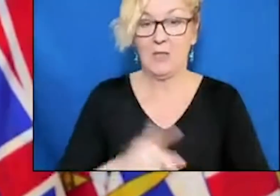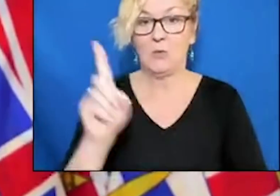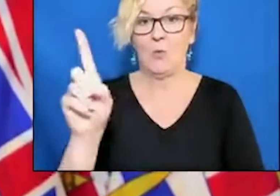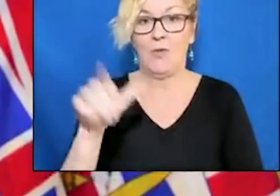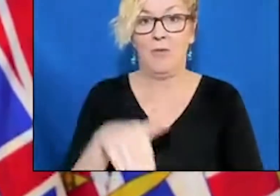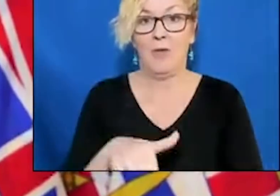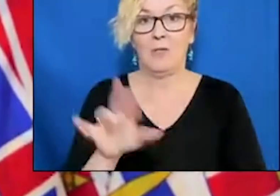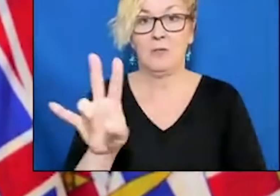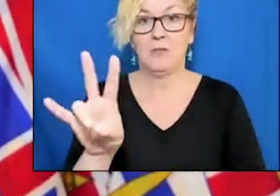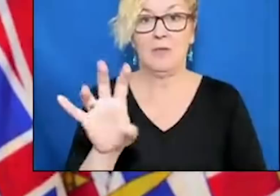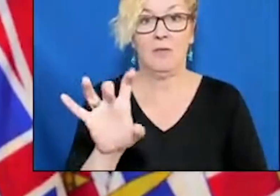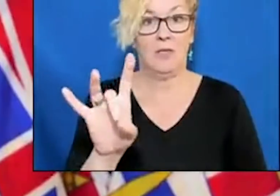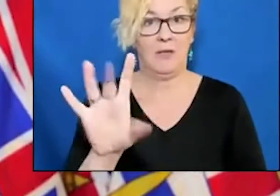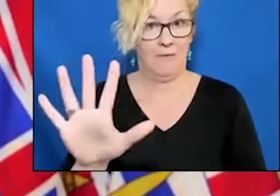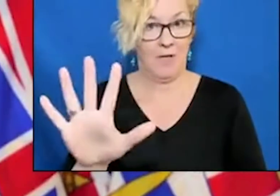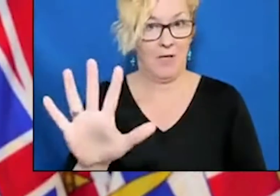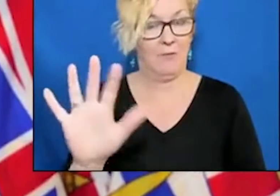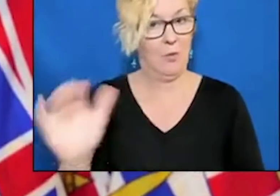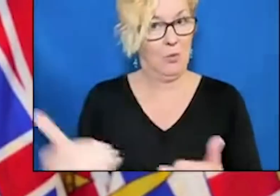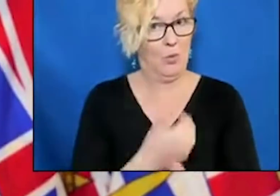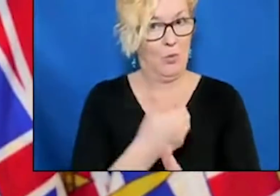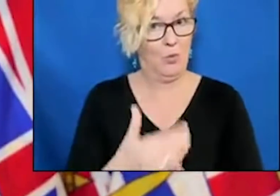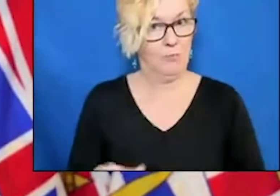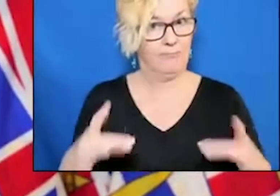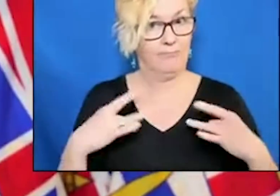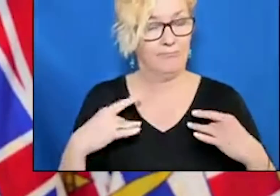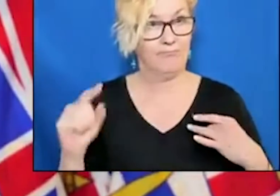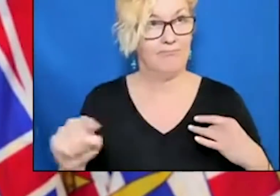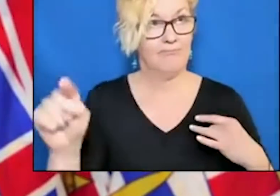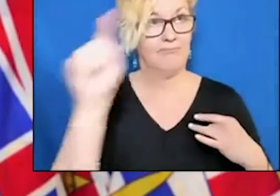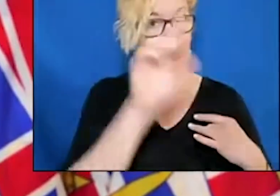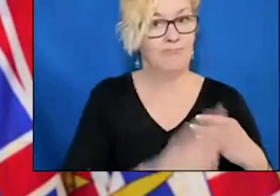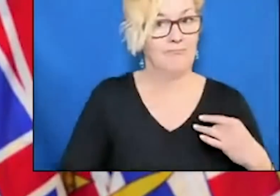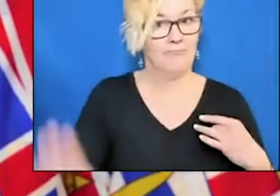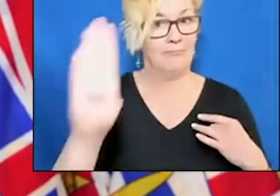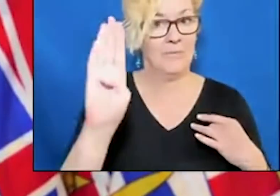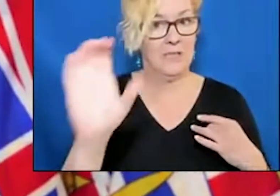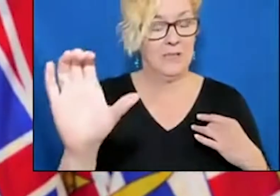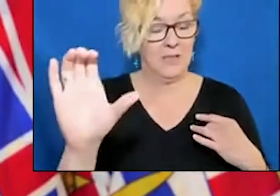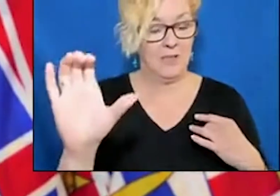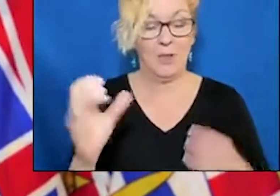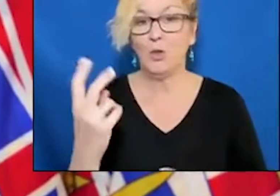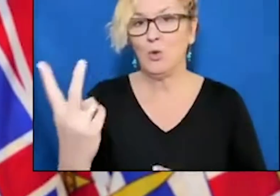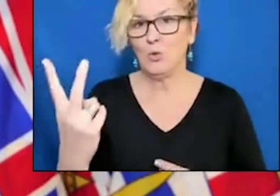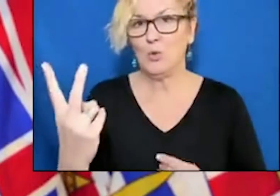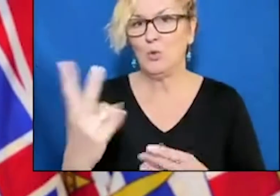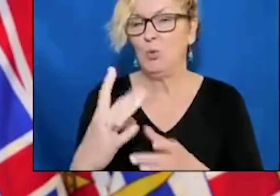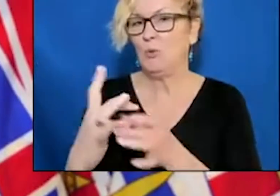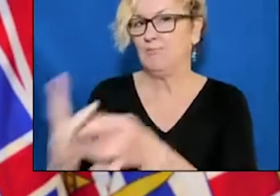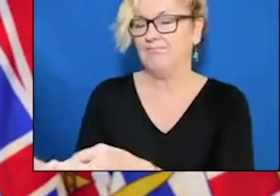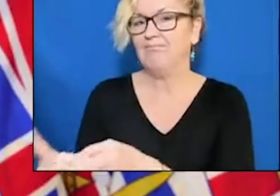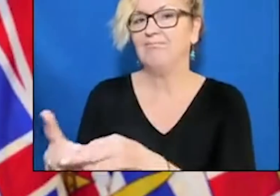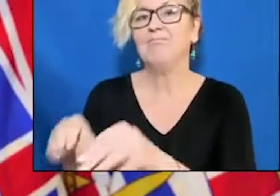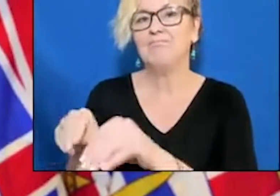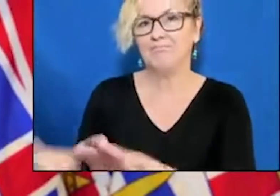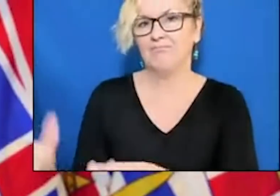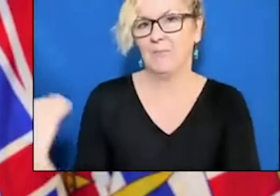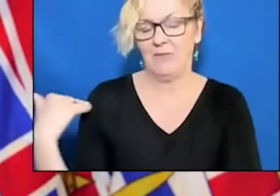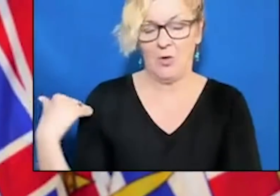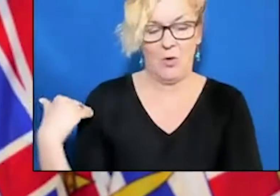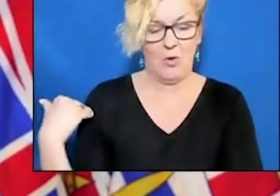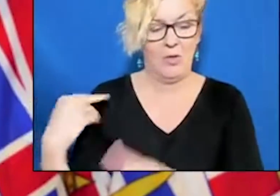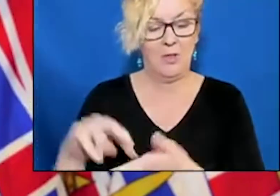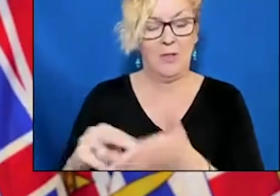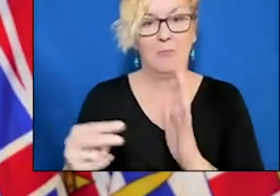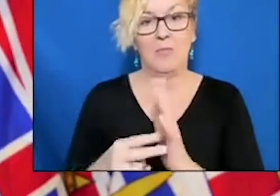1,785 new people diagnosed with COVID-19 across the province, 2 of whom were epidemiologically linked, bringing the total